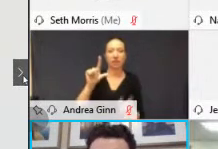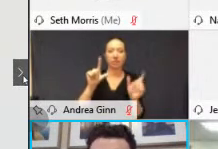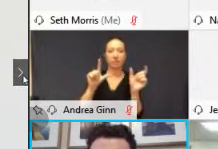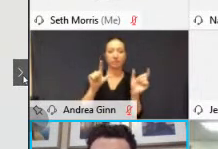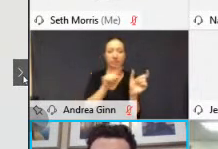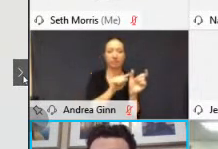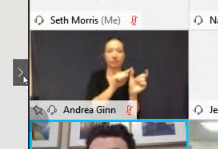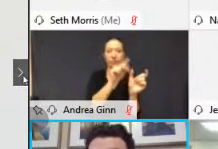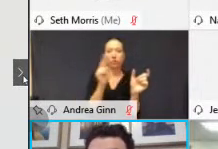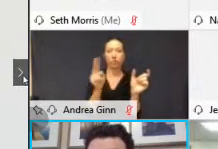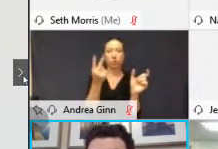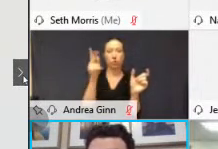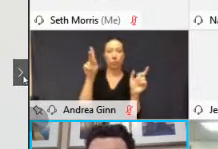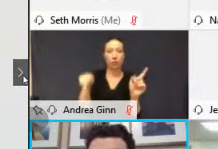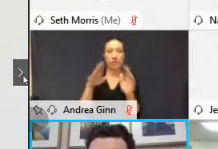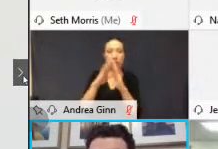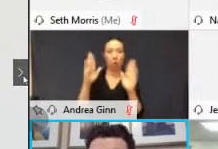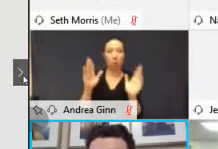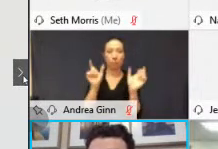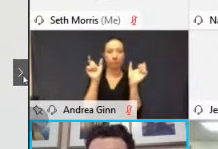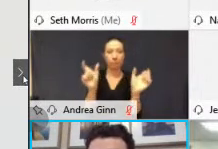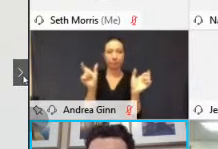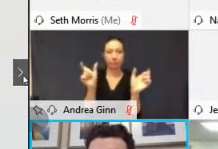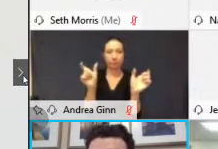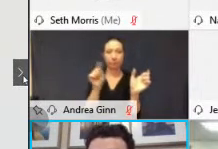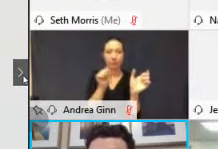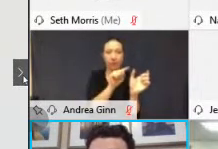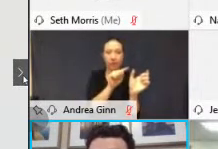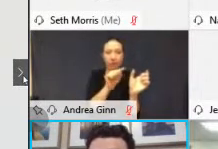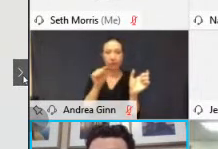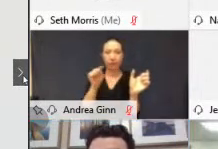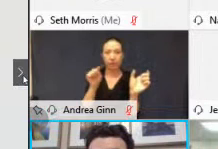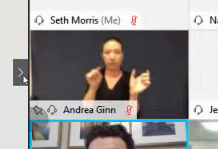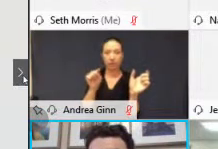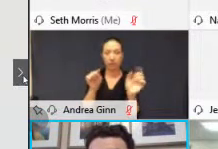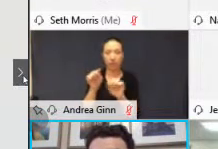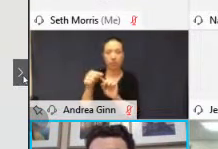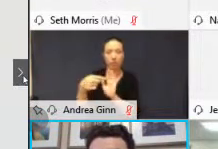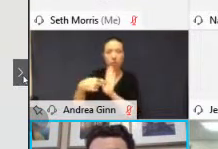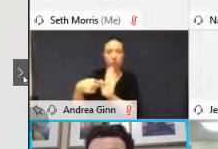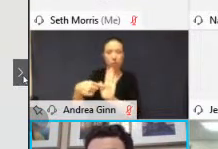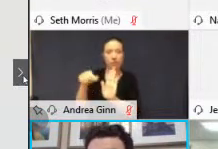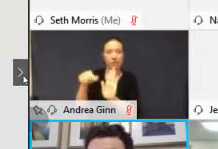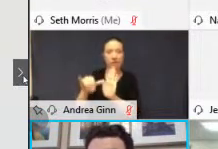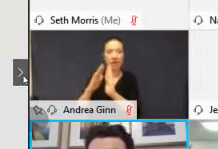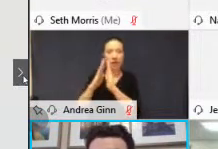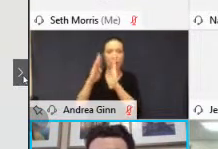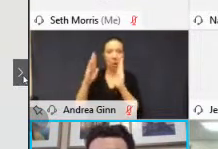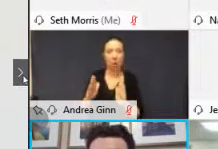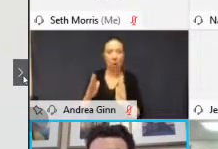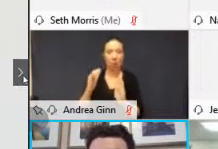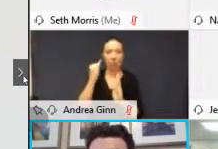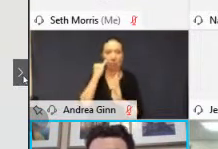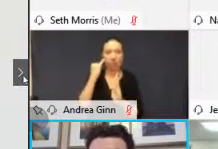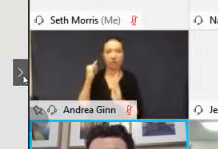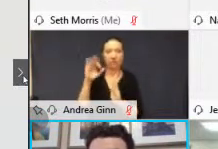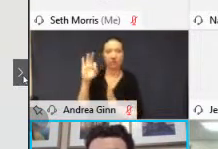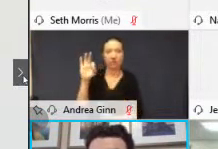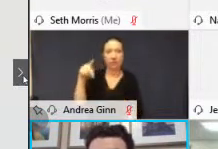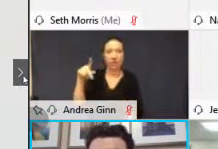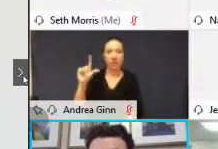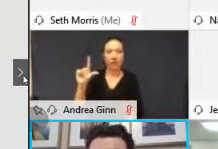this is showing is that at that level of the federal poverty level, that household is making roughly around